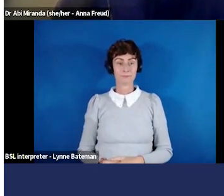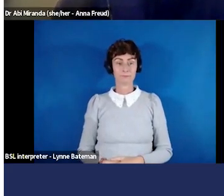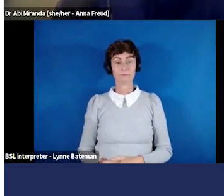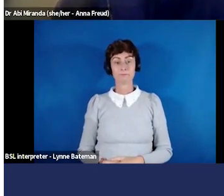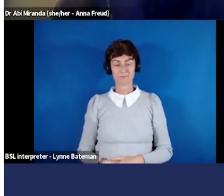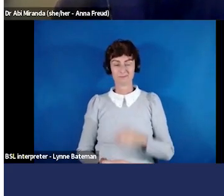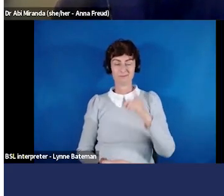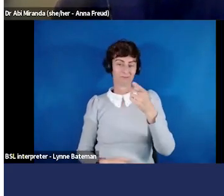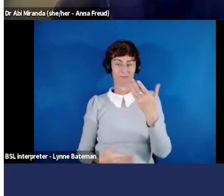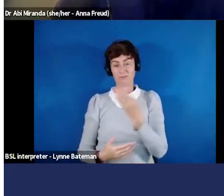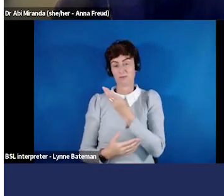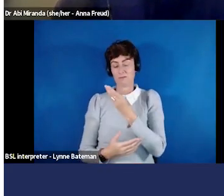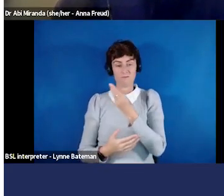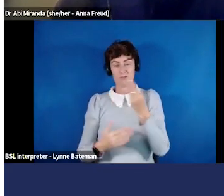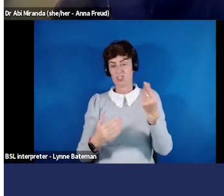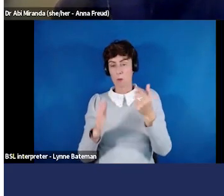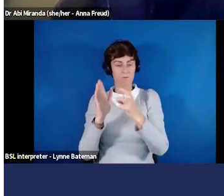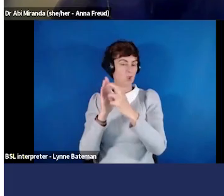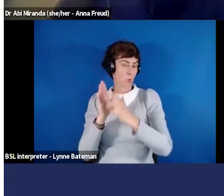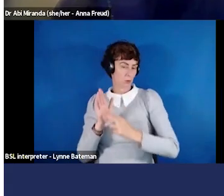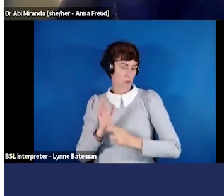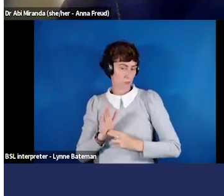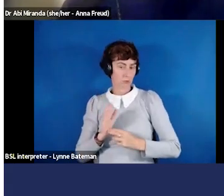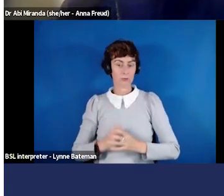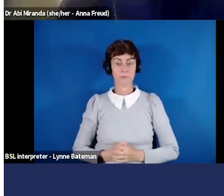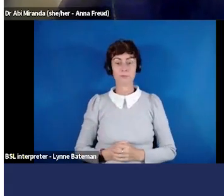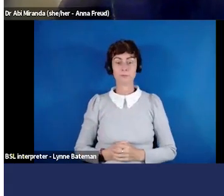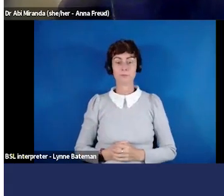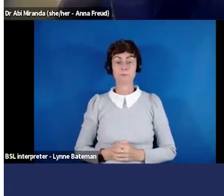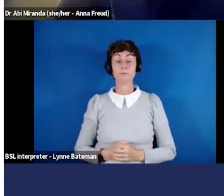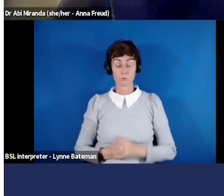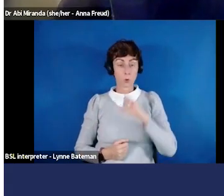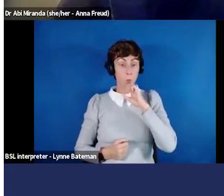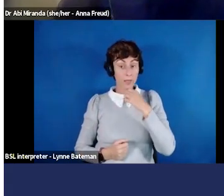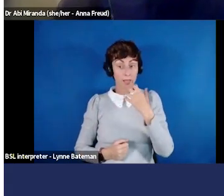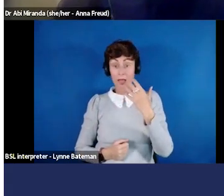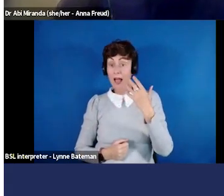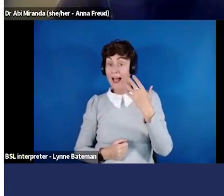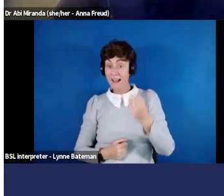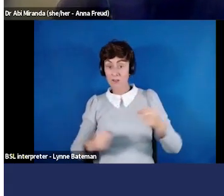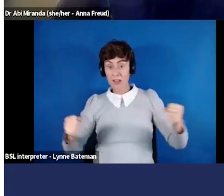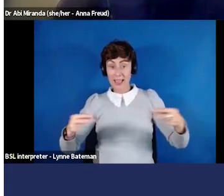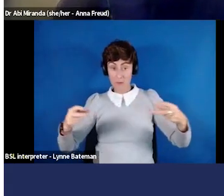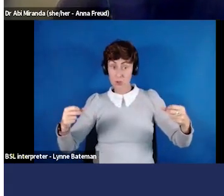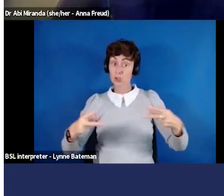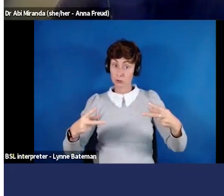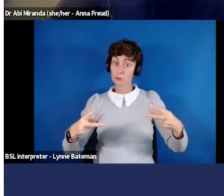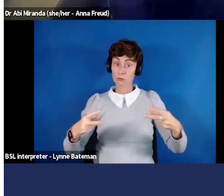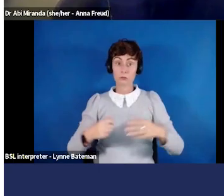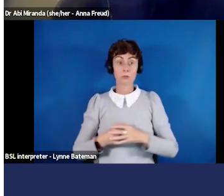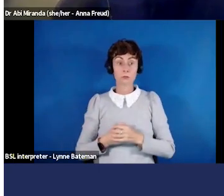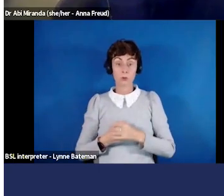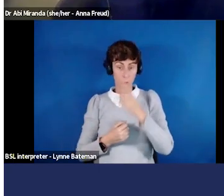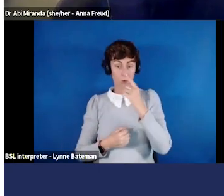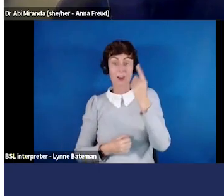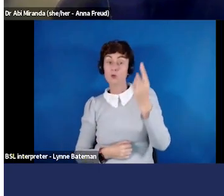I'll go through some housekeeping notes for you before we start. You'll have closed captions available during the webinar. And if you